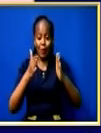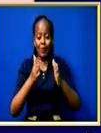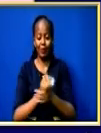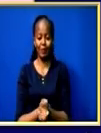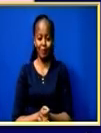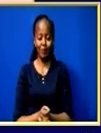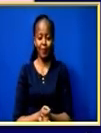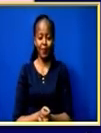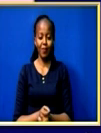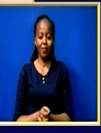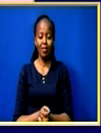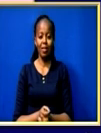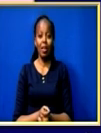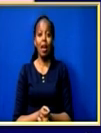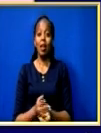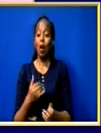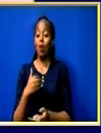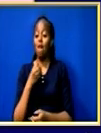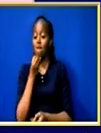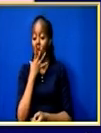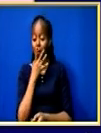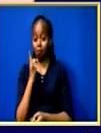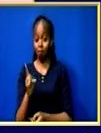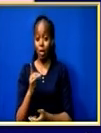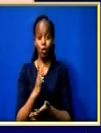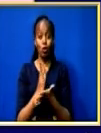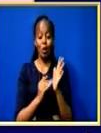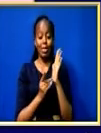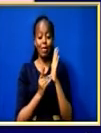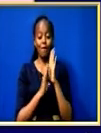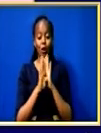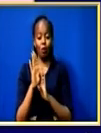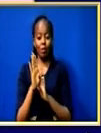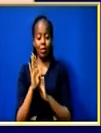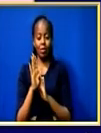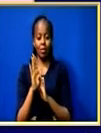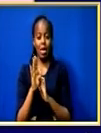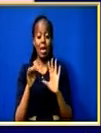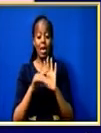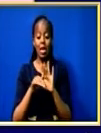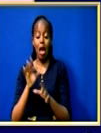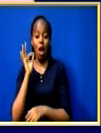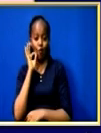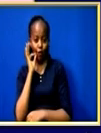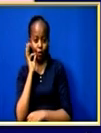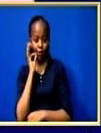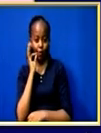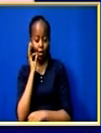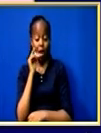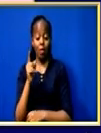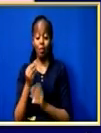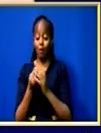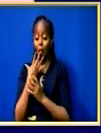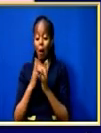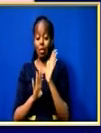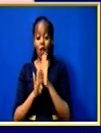to something. To something. Okay. So that the flower actually develops into a fruit. You remember the flower